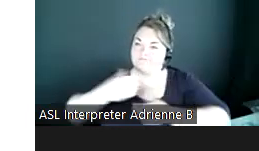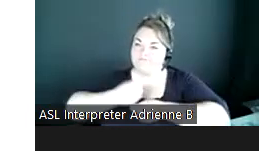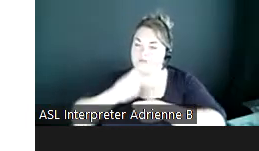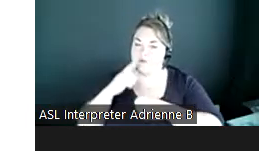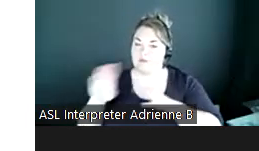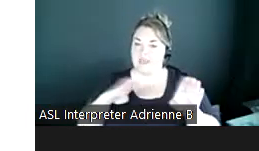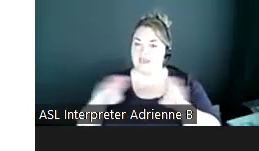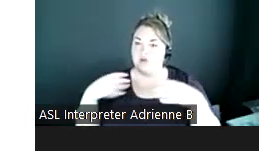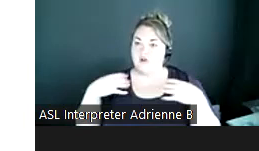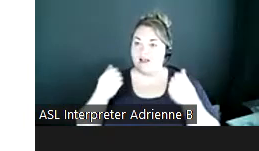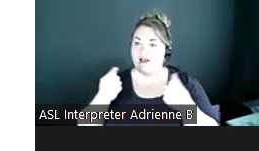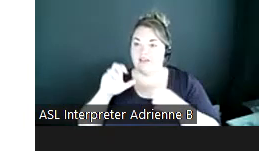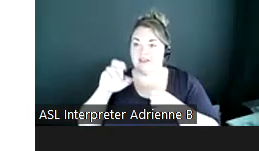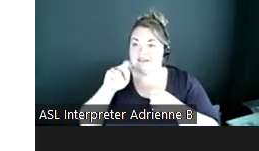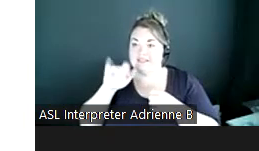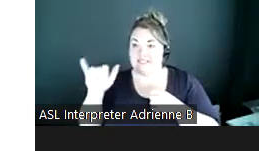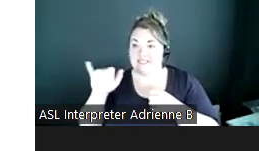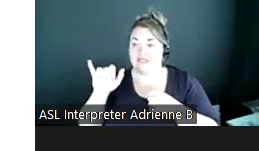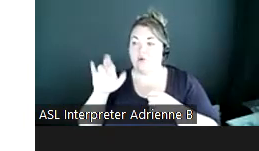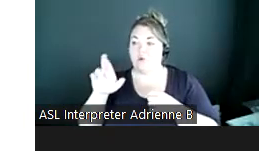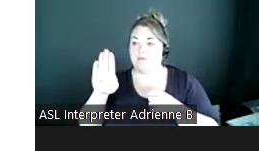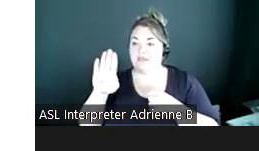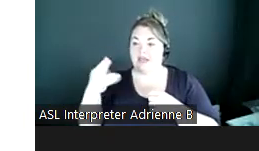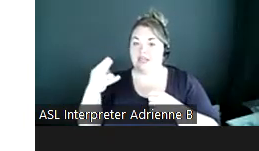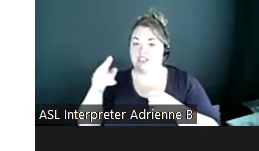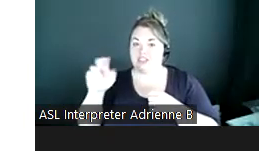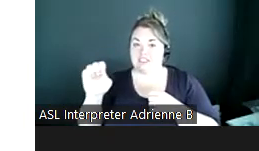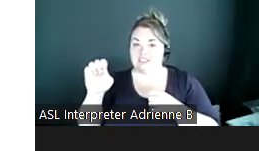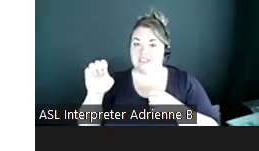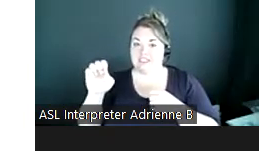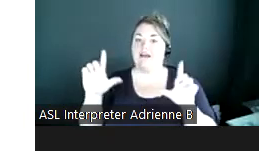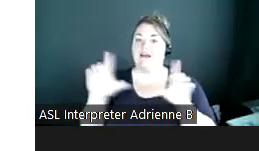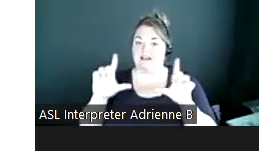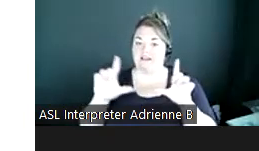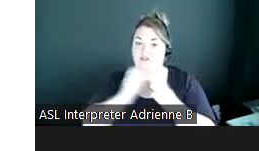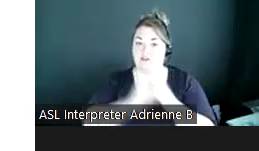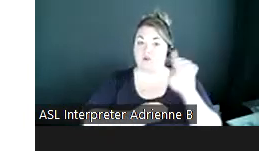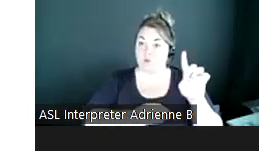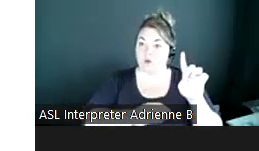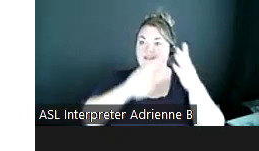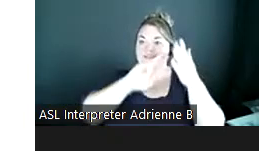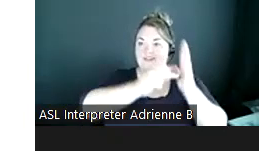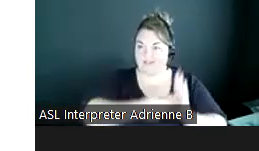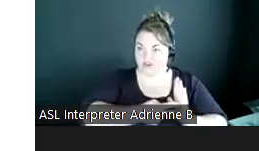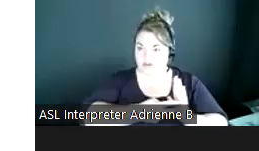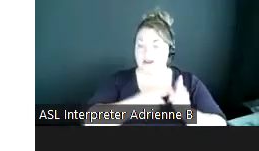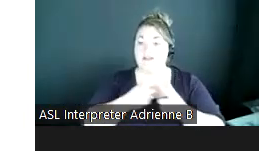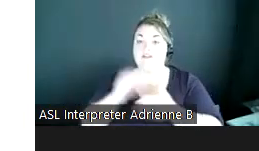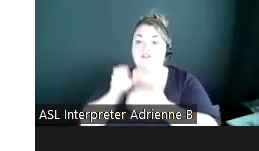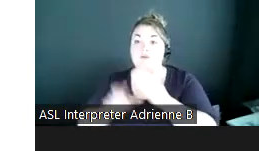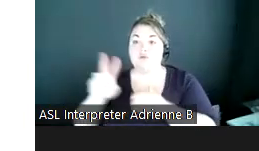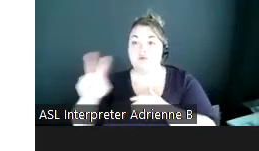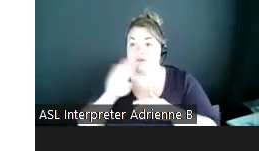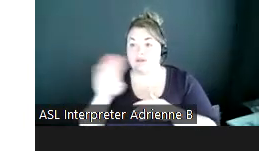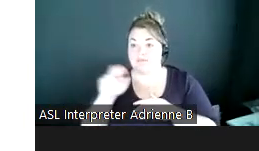Health Entity or BHE license. Chapter 1 is our definitions chapter, and then Chapter 2 is the base